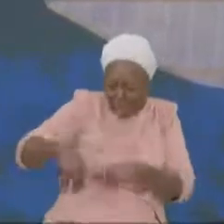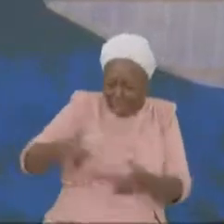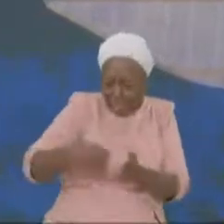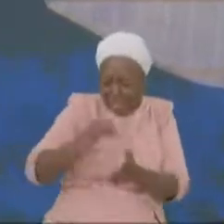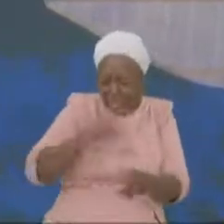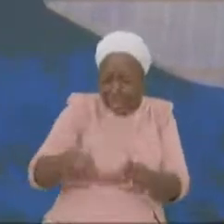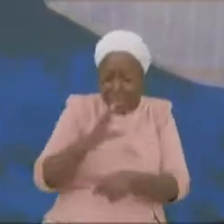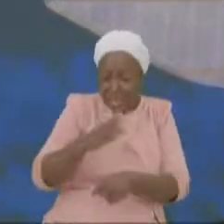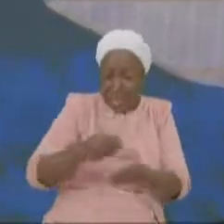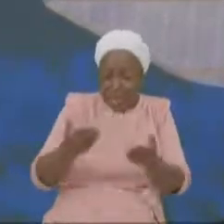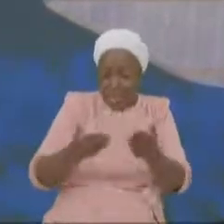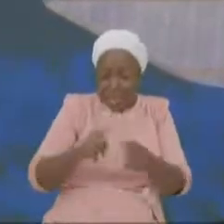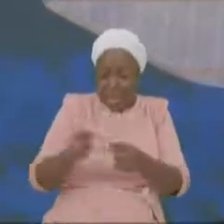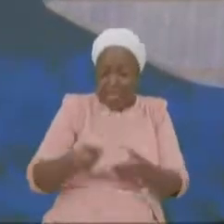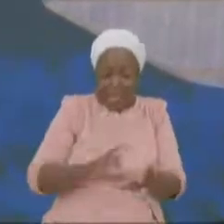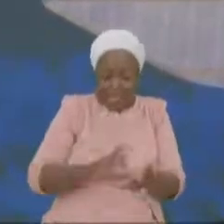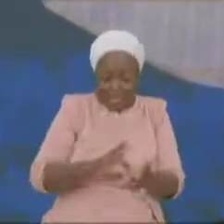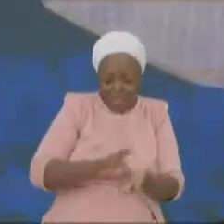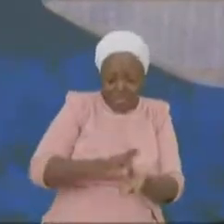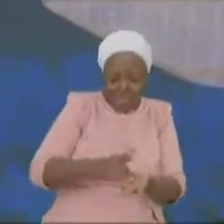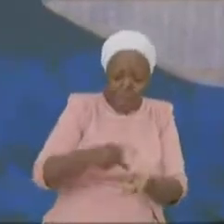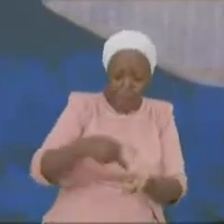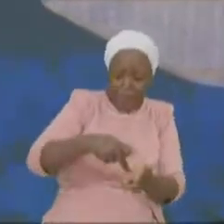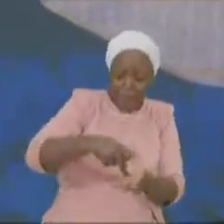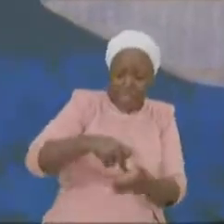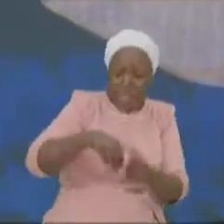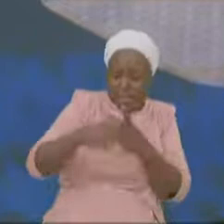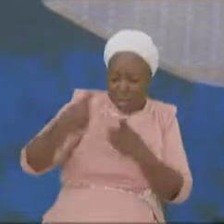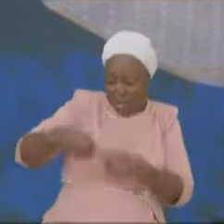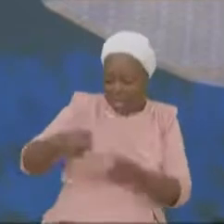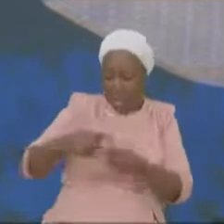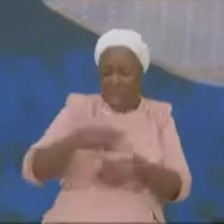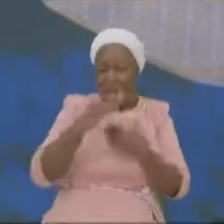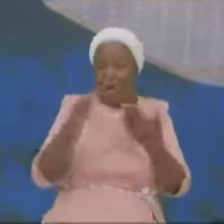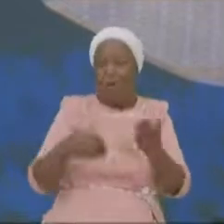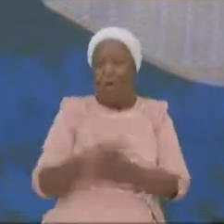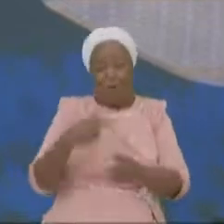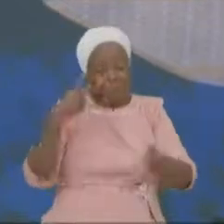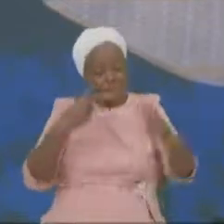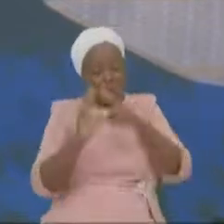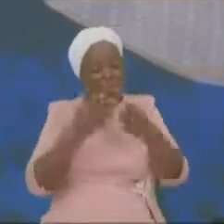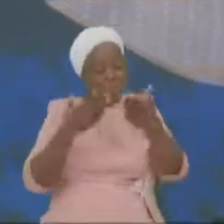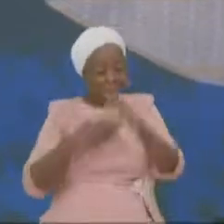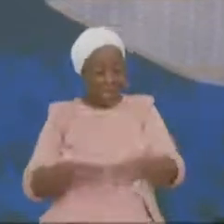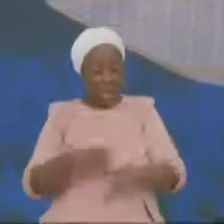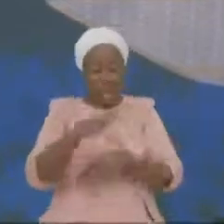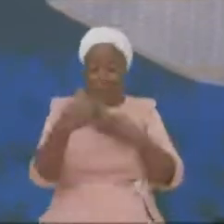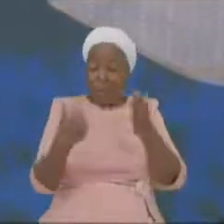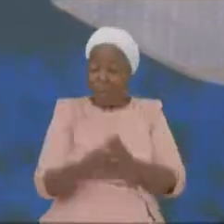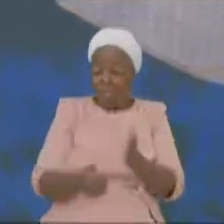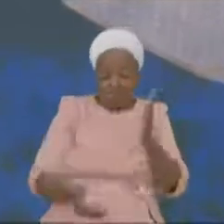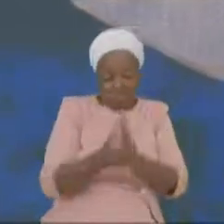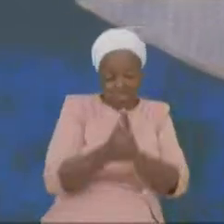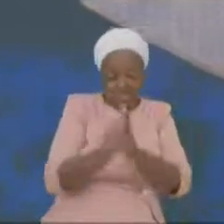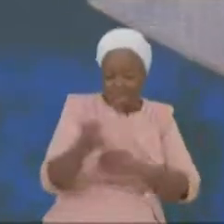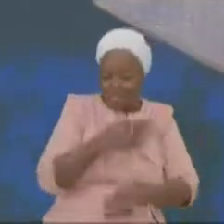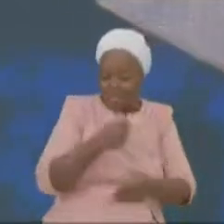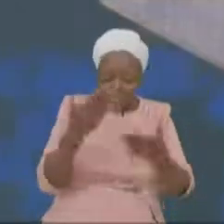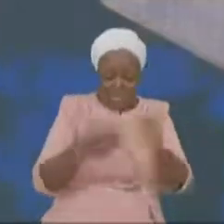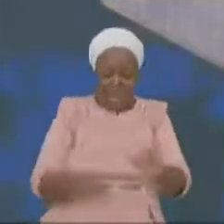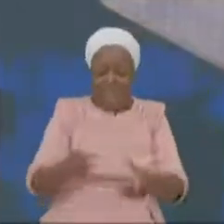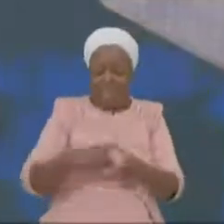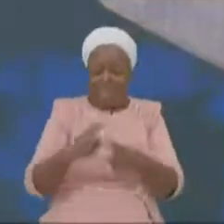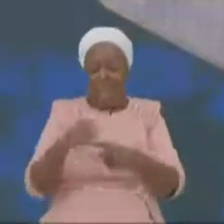that deadly poison in your heart. Every vision will die, every skill will die,